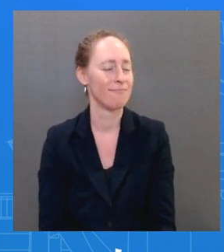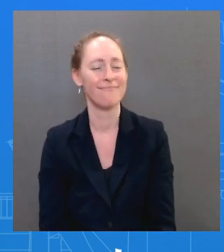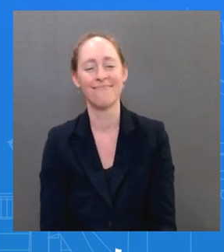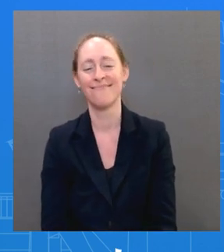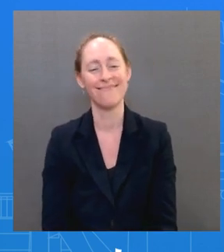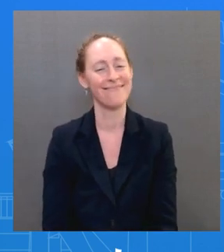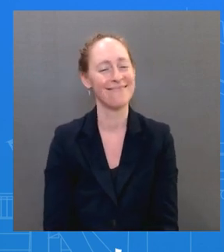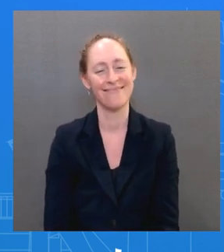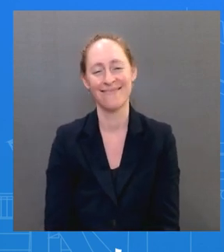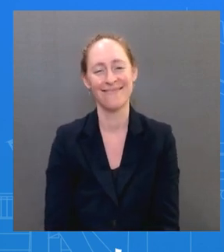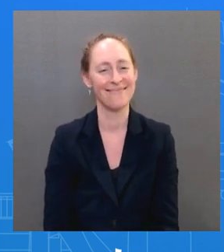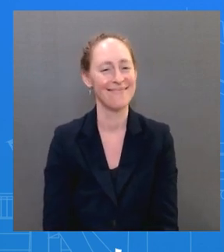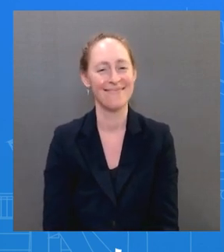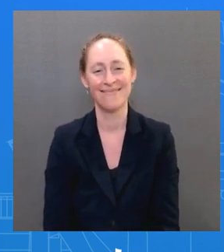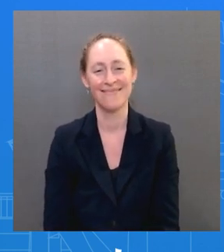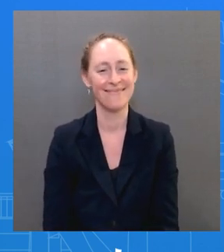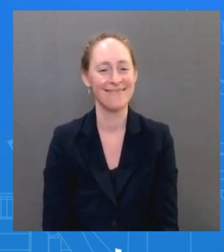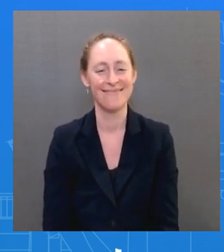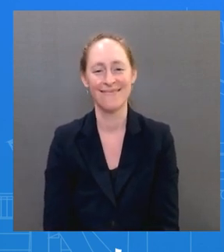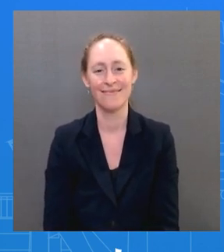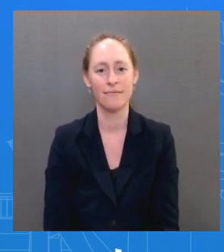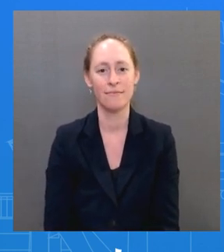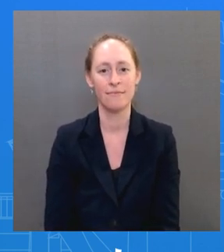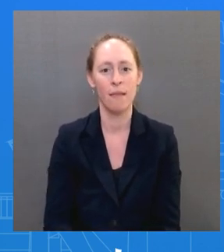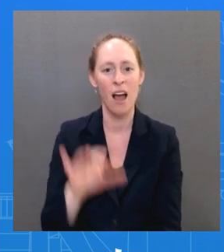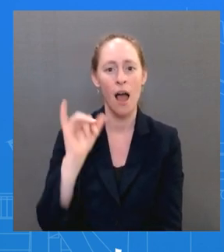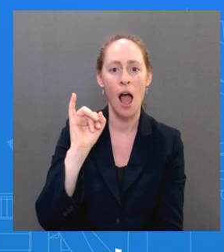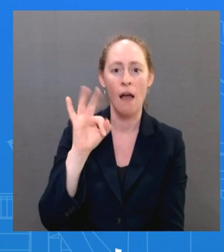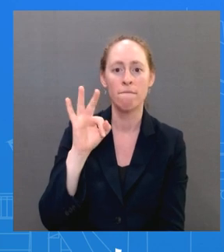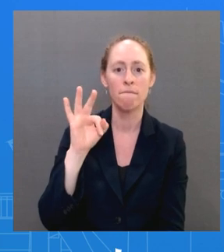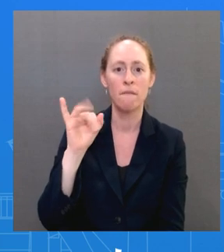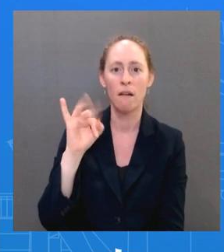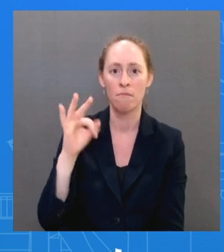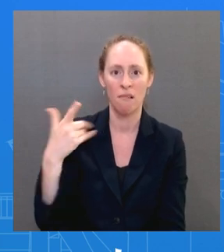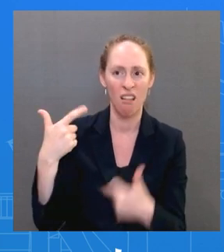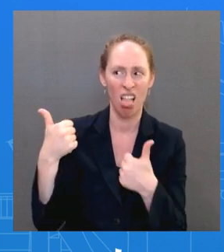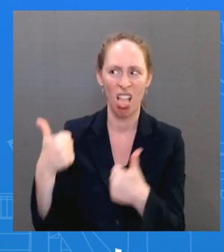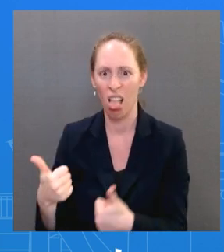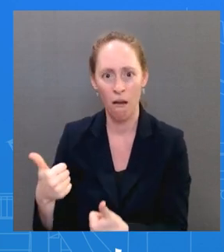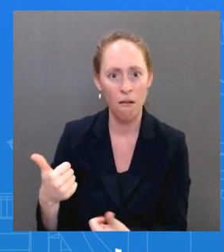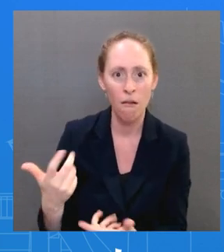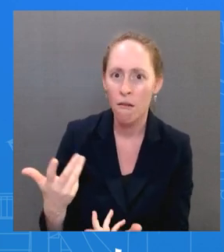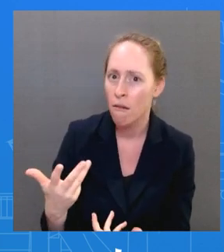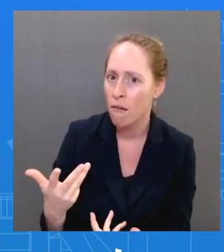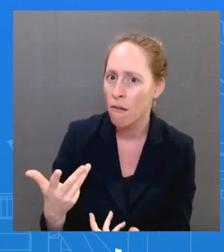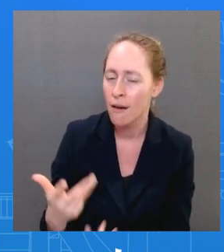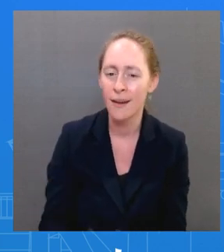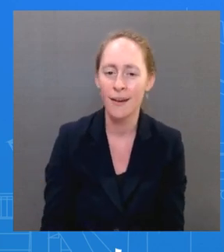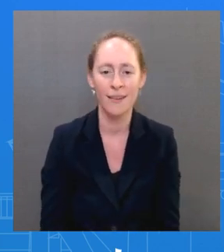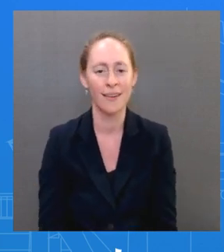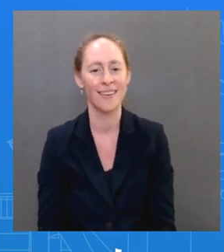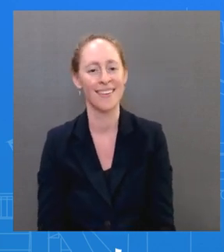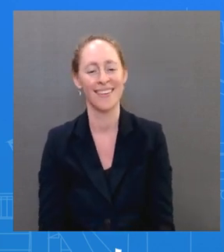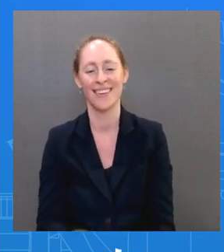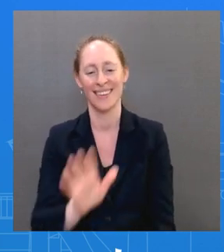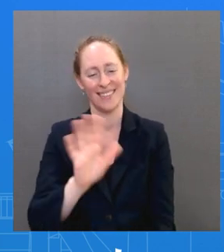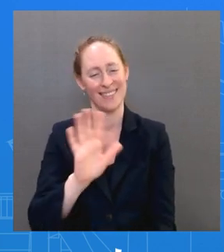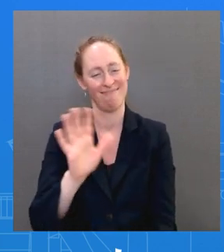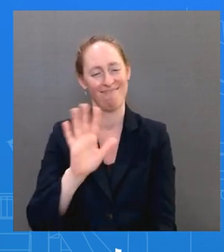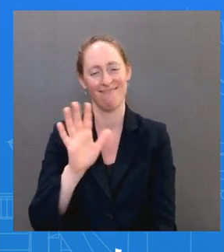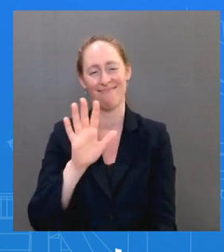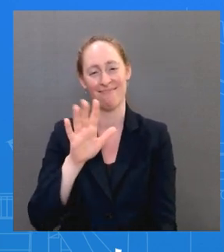any specific. Any change in his status? If there's any change, again, you're going to get a daily report from the president every day, and so that will provide